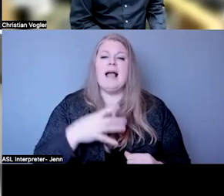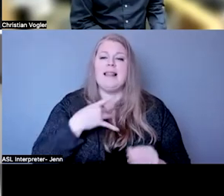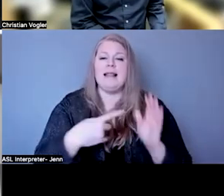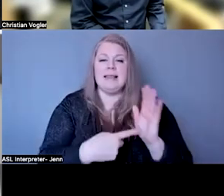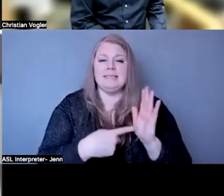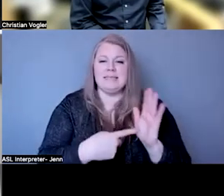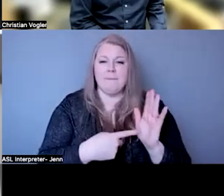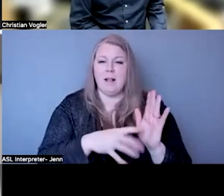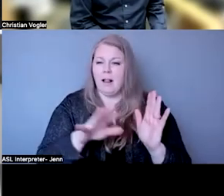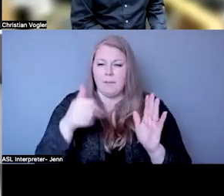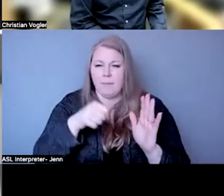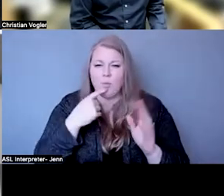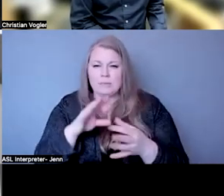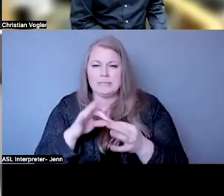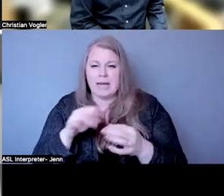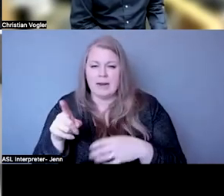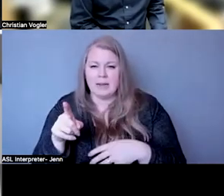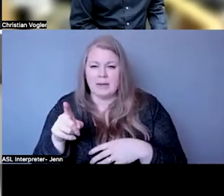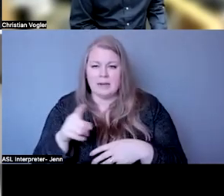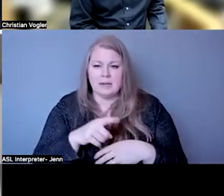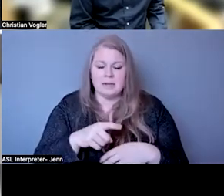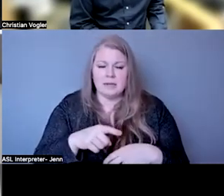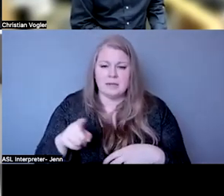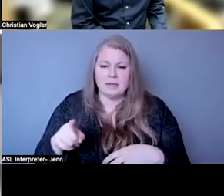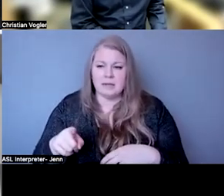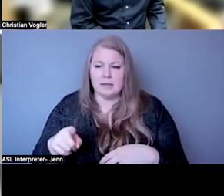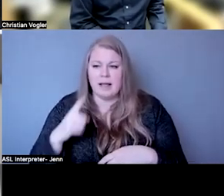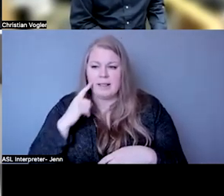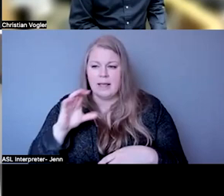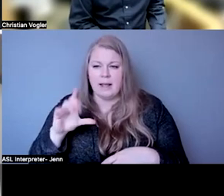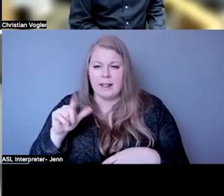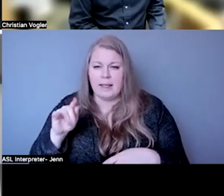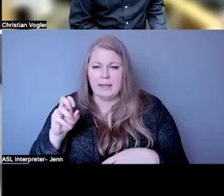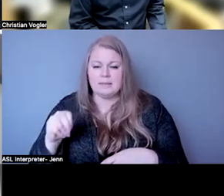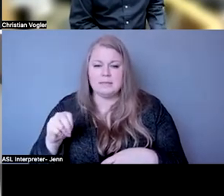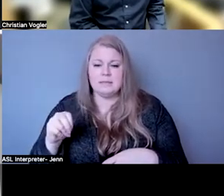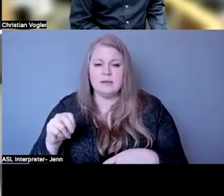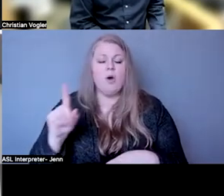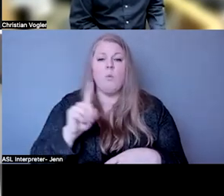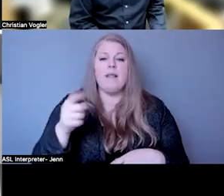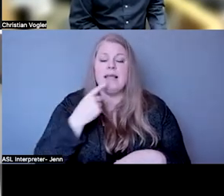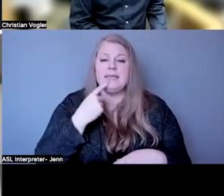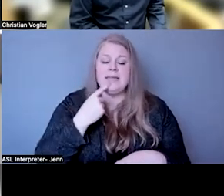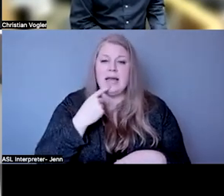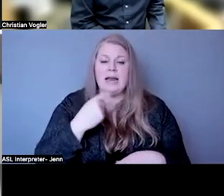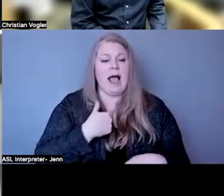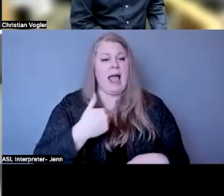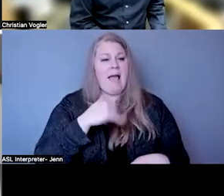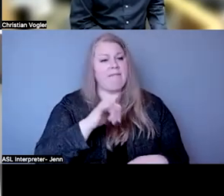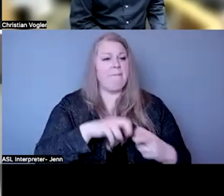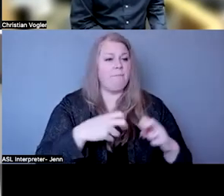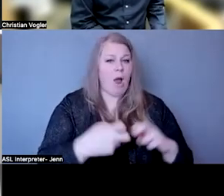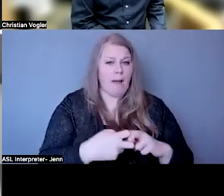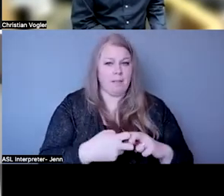example. I'm trying to remember who said it. It was Clayton. where they said, I have this problem. Which